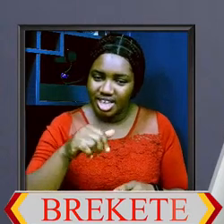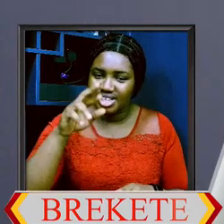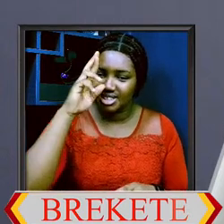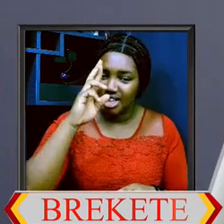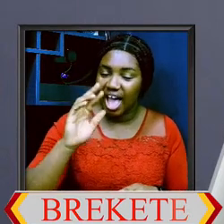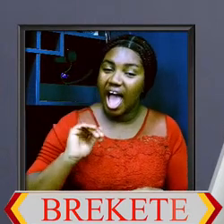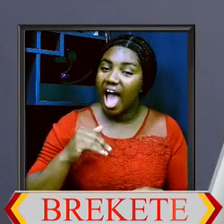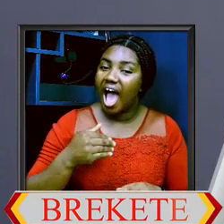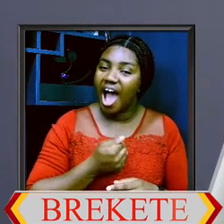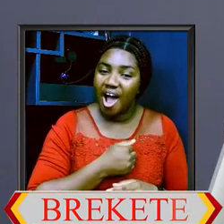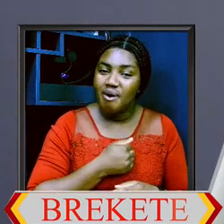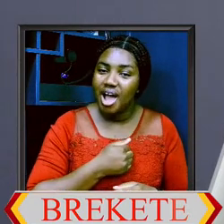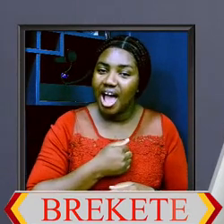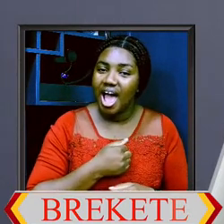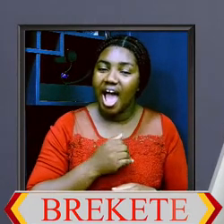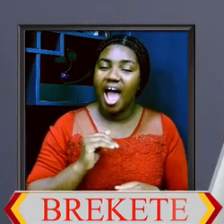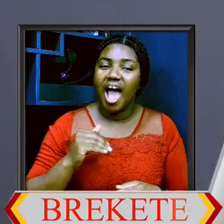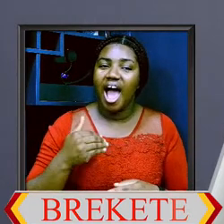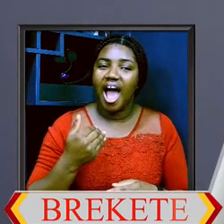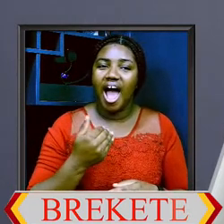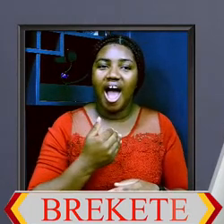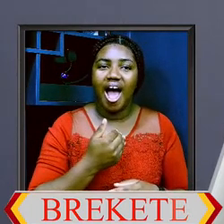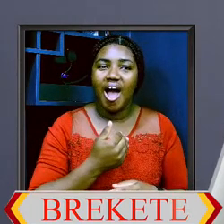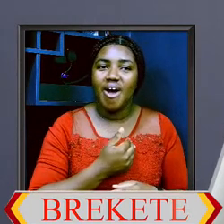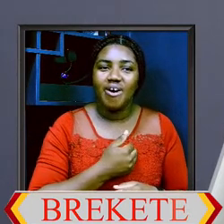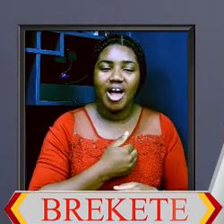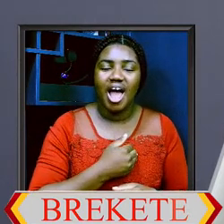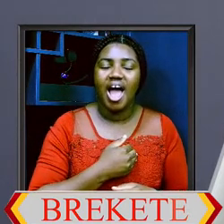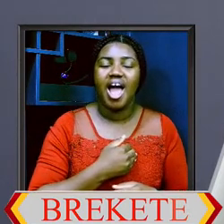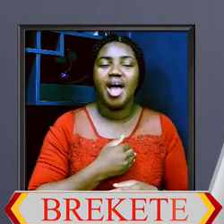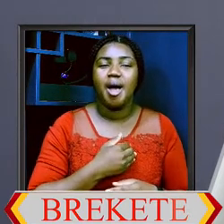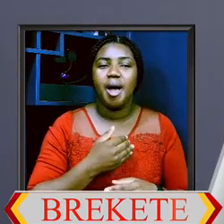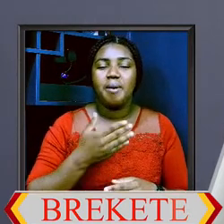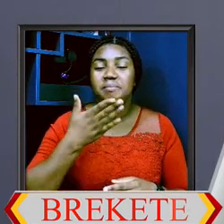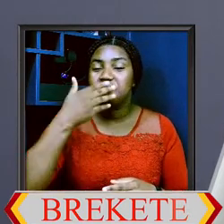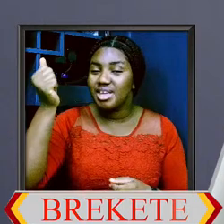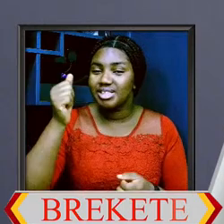favorite book for is a book of lamentation